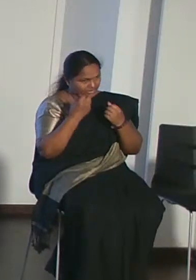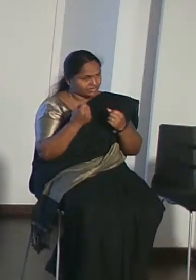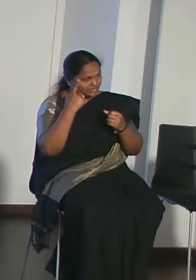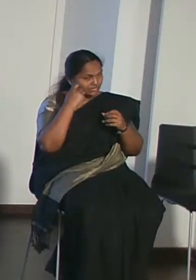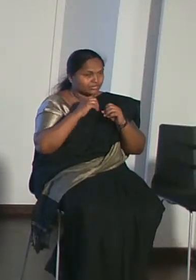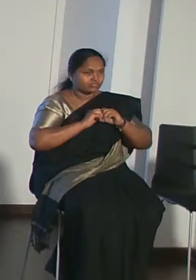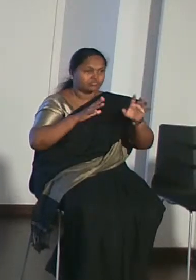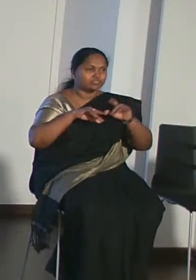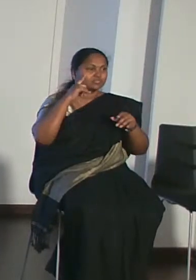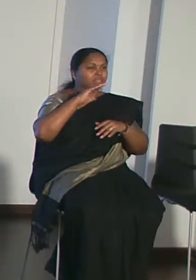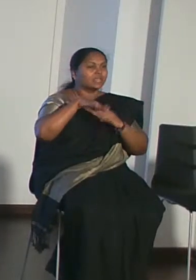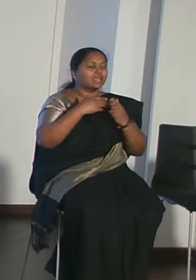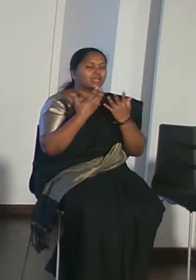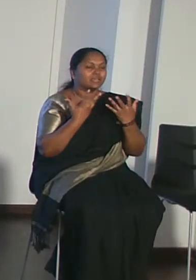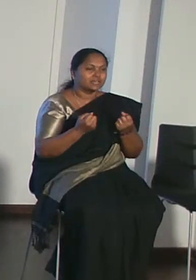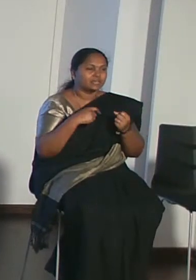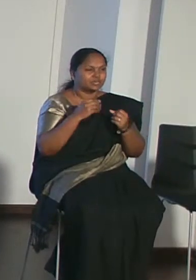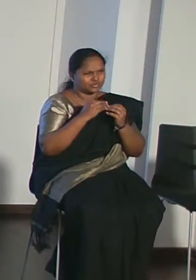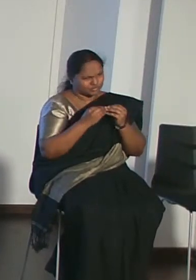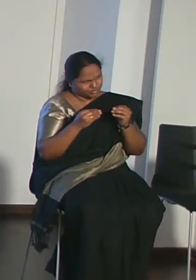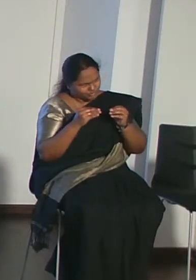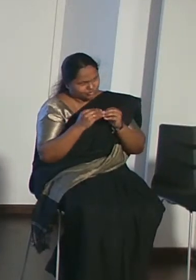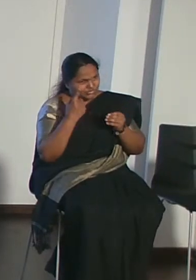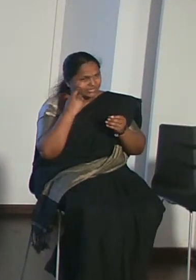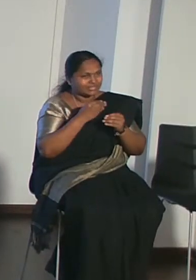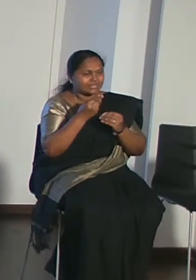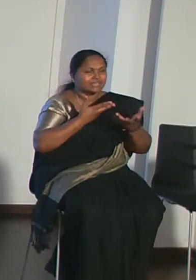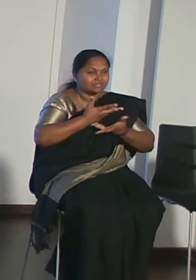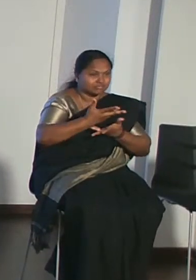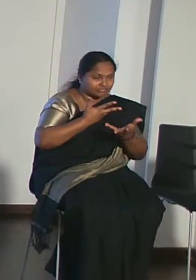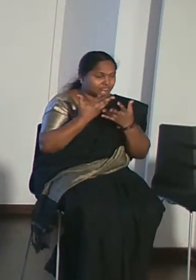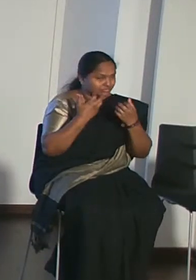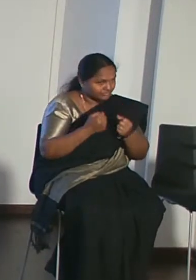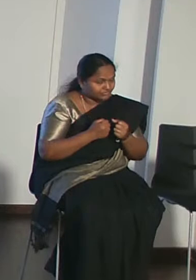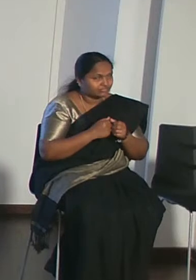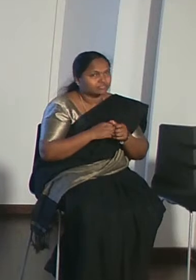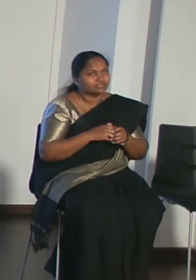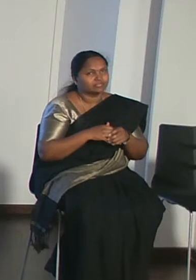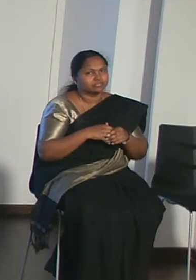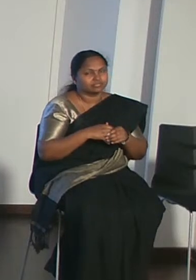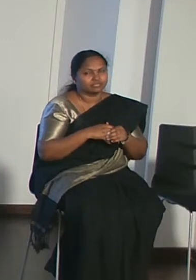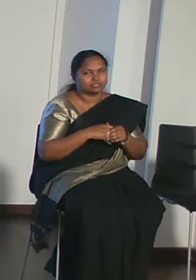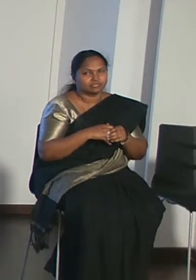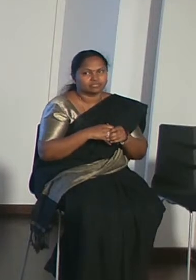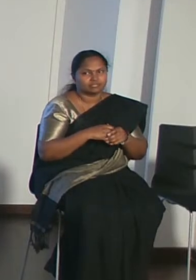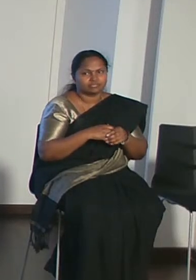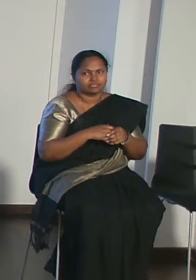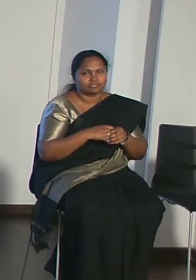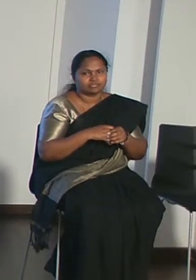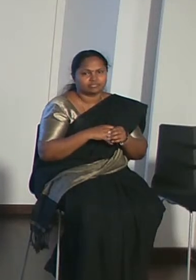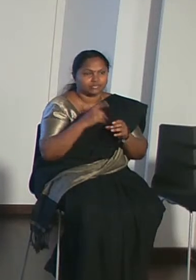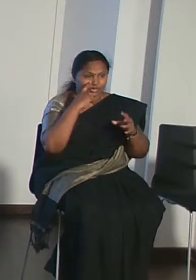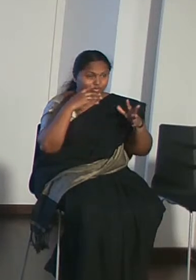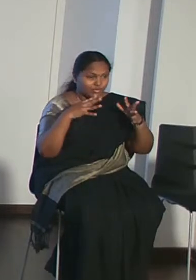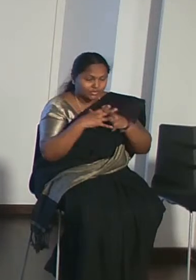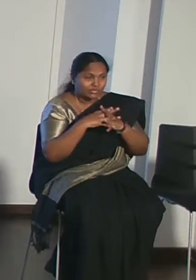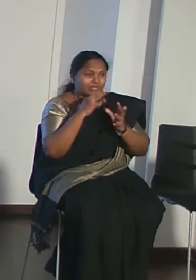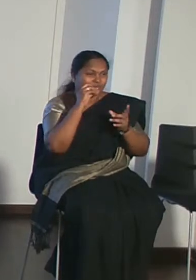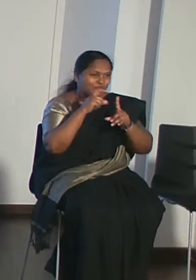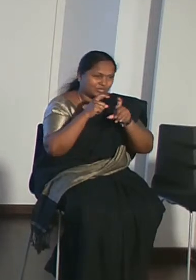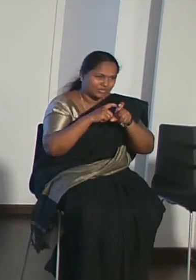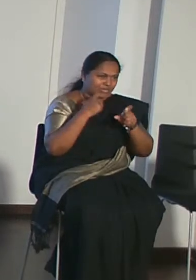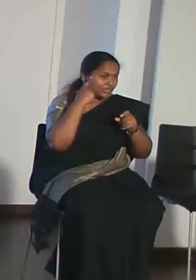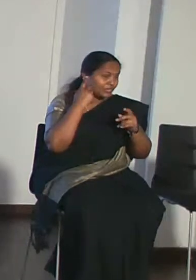curated have most of them been around discussing um, womanhood